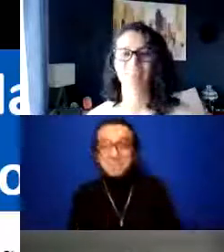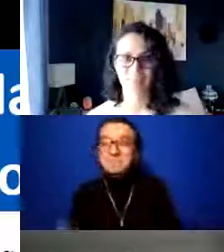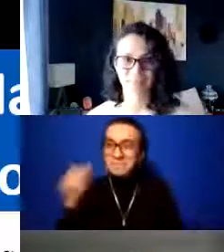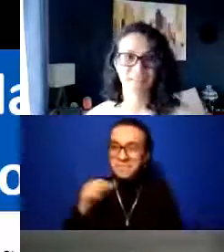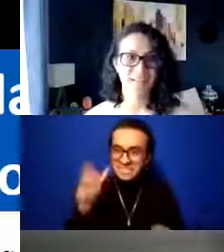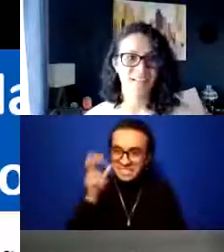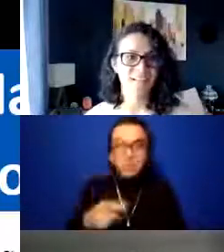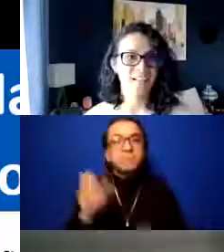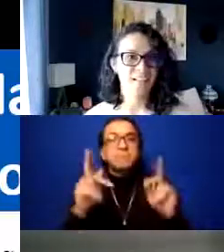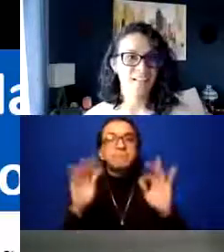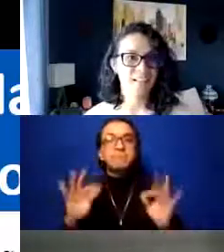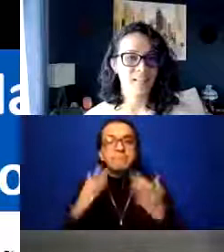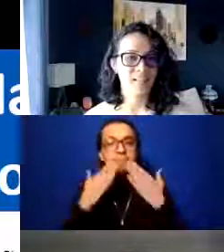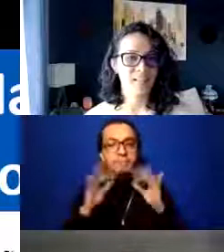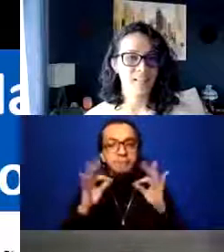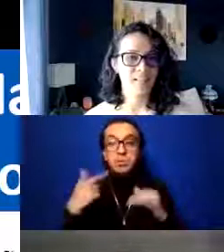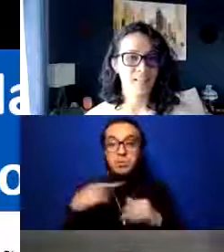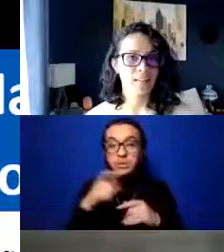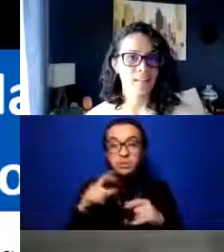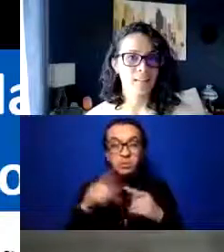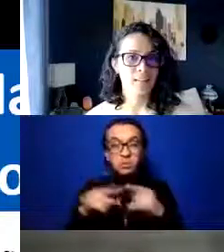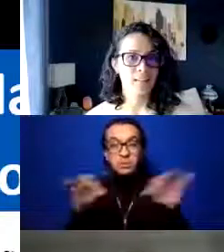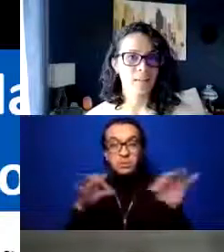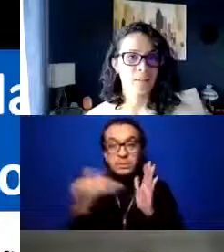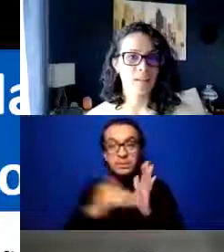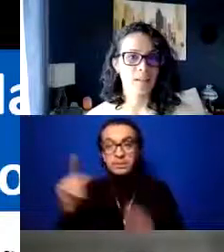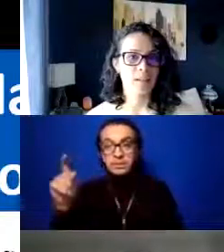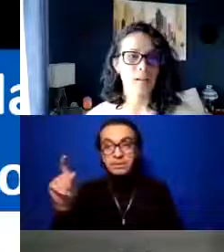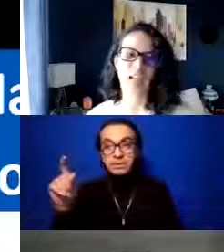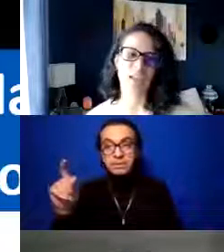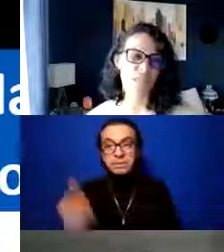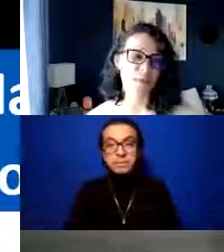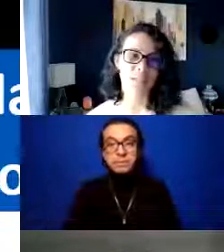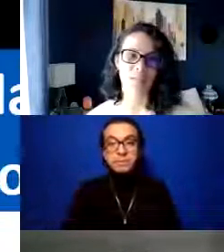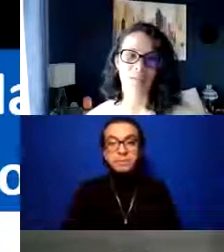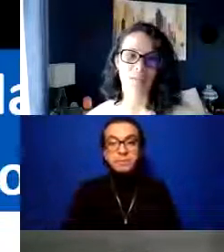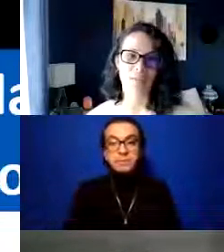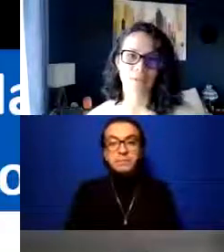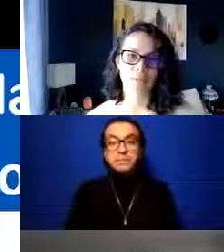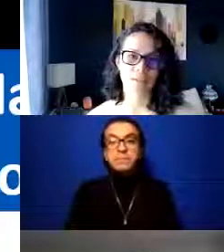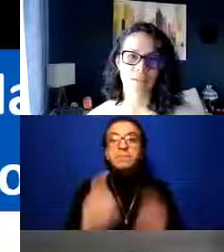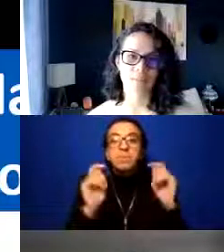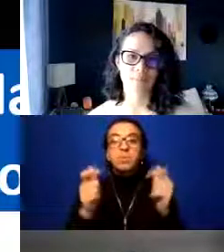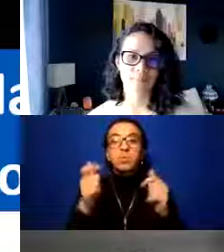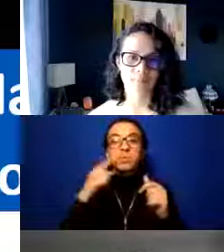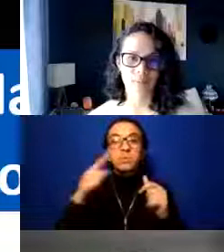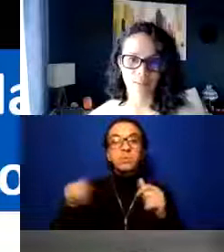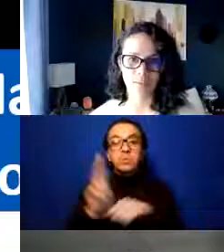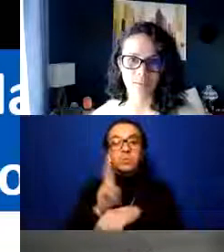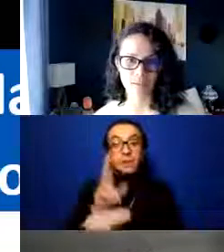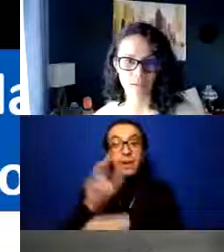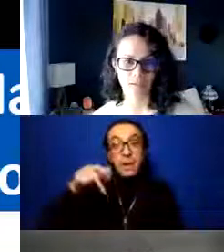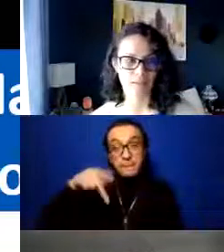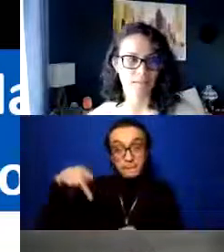Okay, perfecto, gracias. Okay, so do we need to go over this again? Jem, I Thank you, think. Mari. Yeah, Okay. just really quickly for those who are using the app